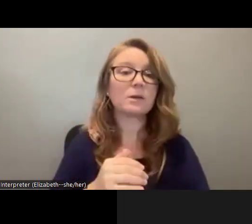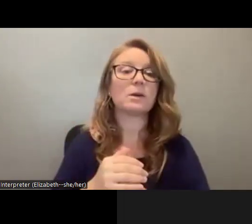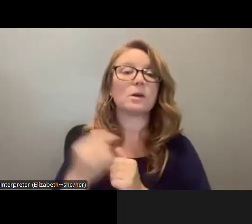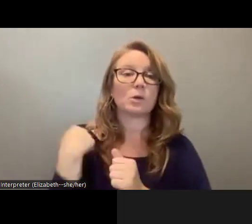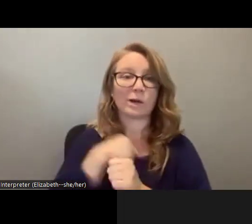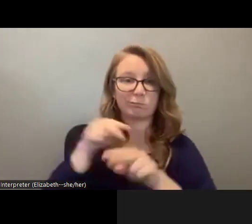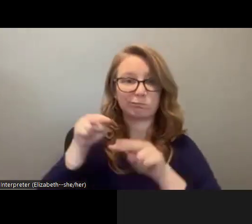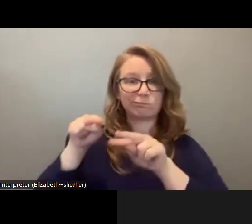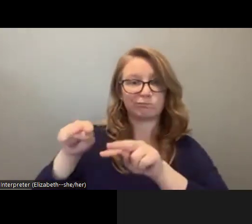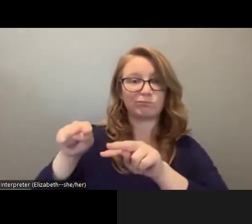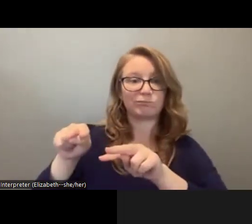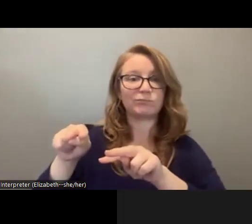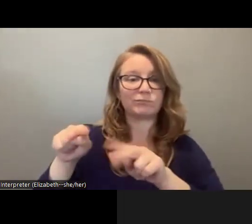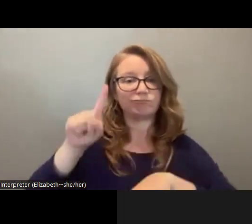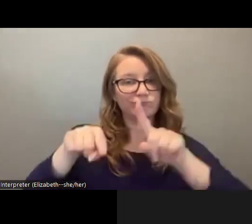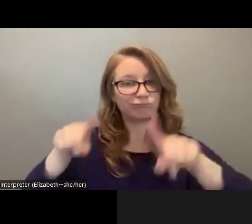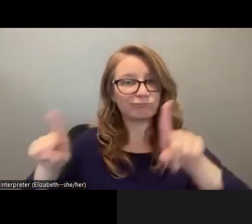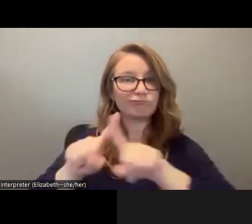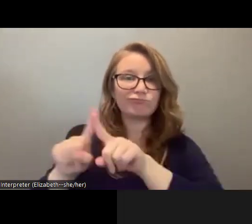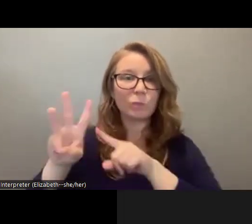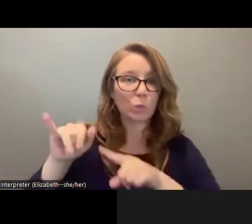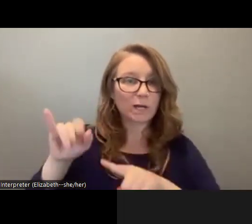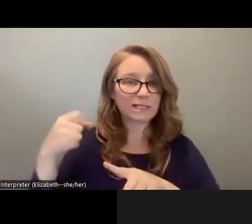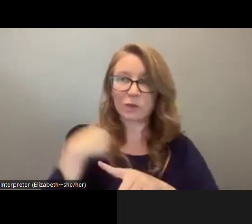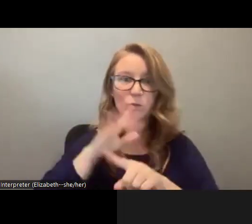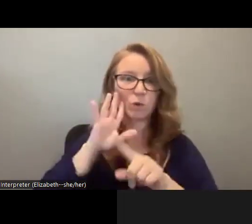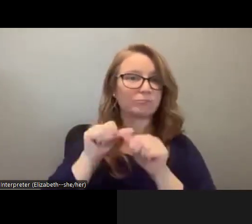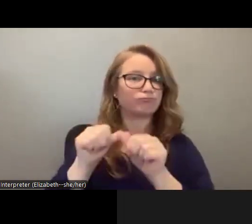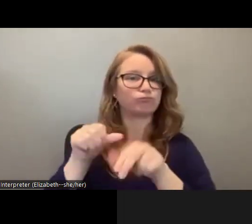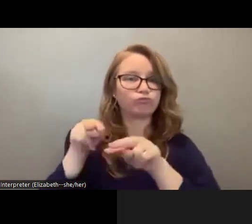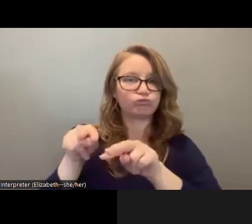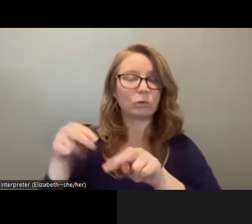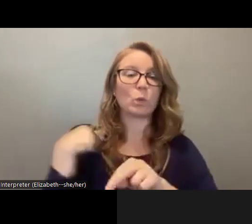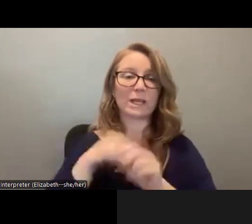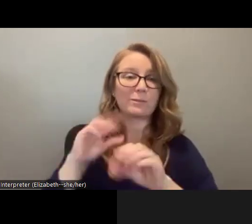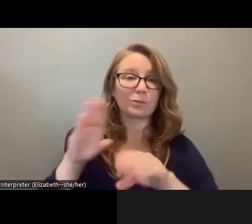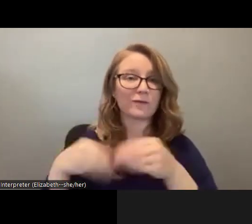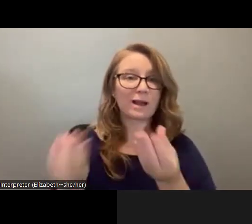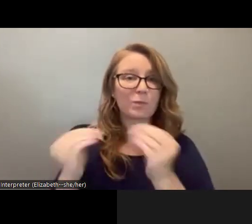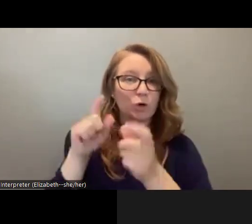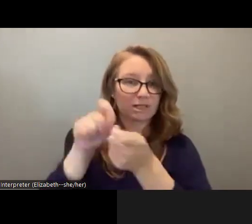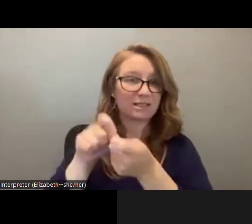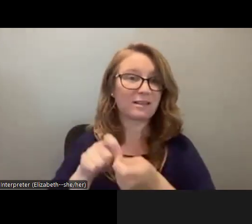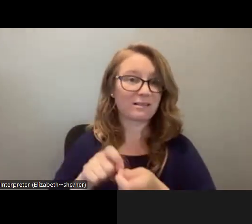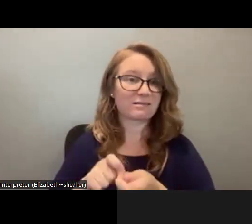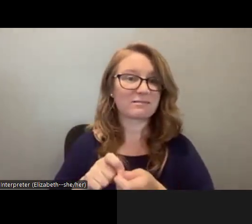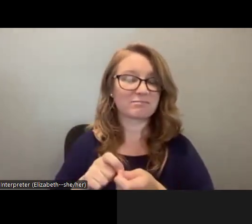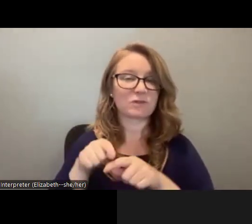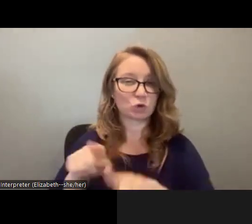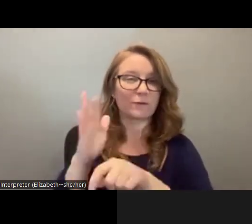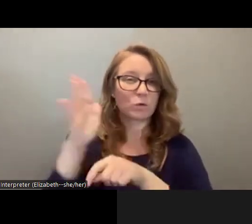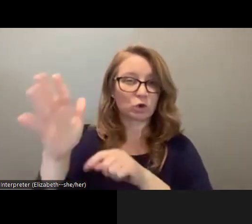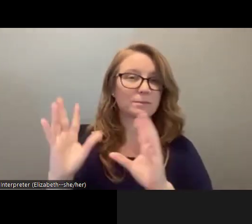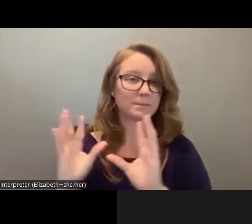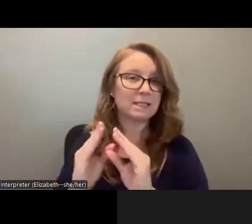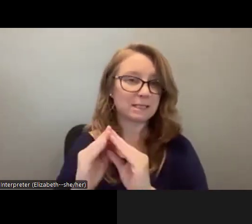monitoring them in a variety of different ways, and we'll continue to do so. And we can provide some additional details here at a future meeting